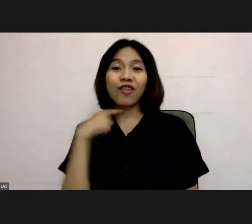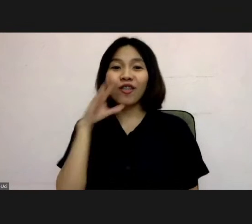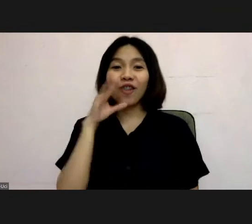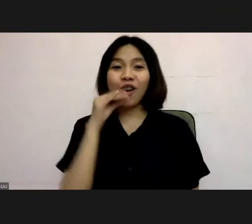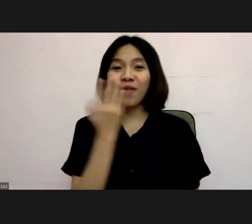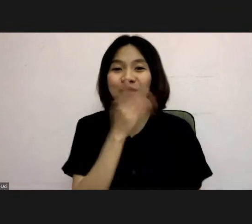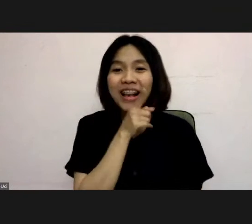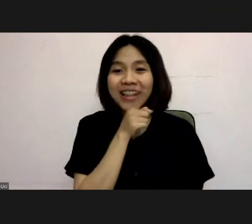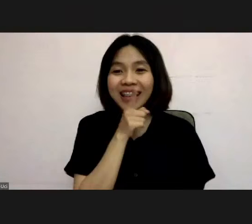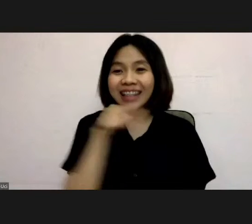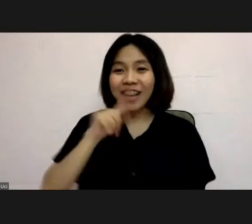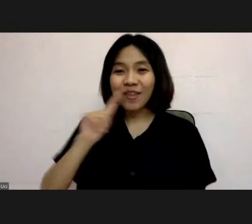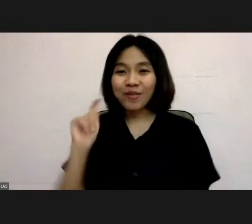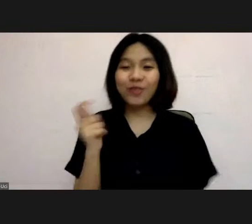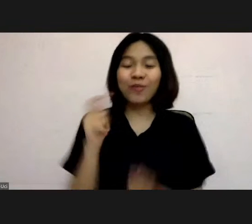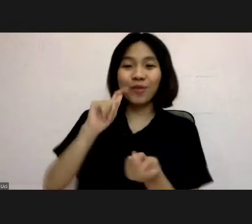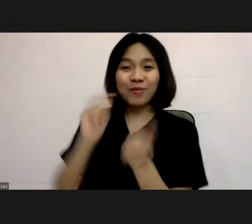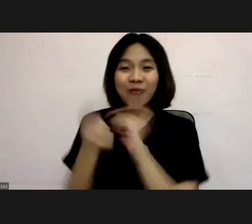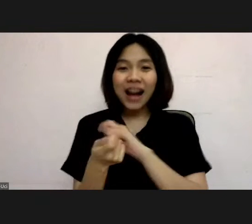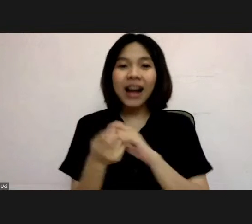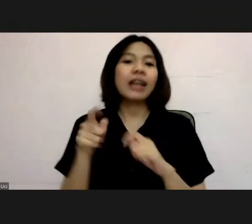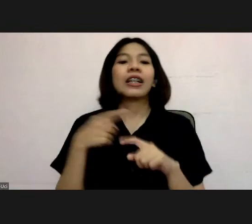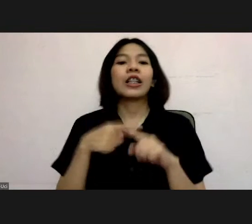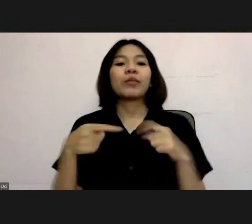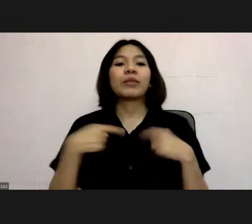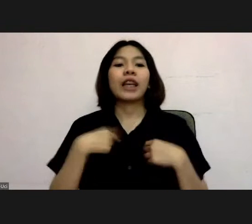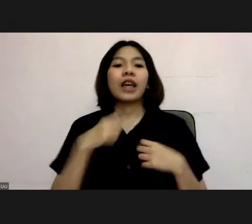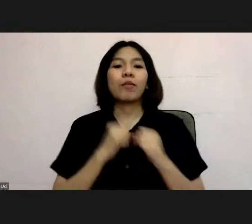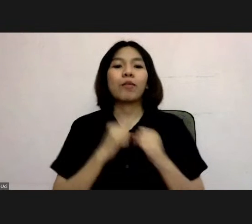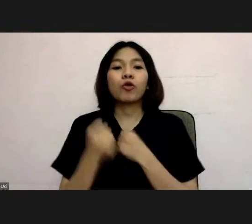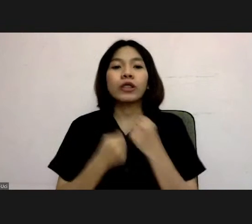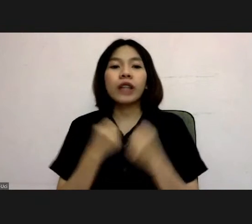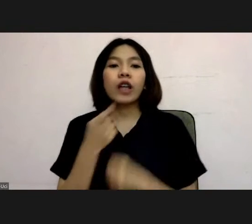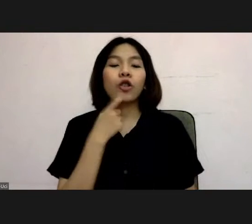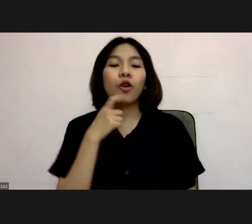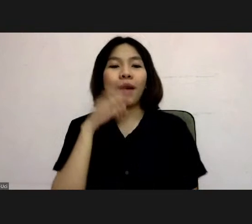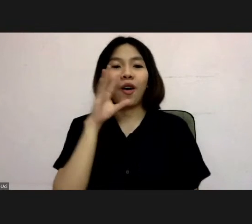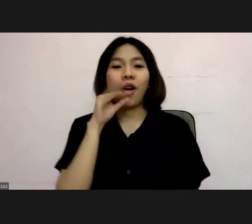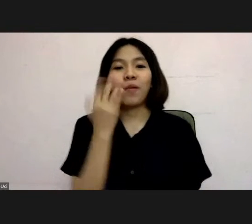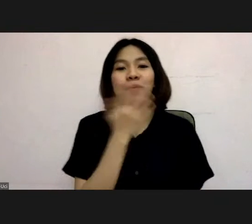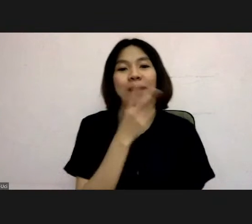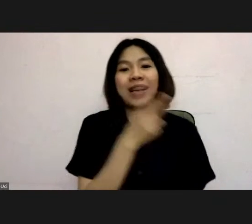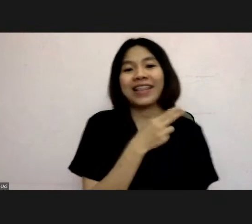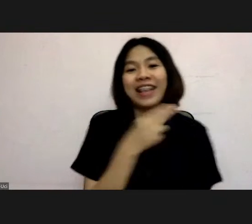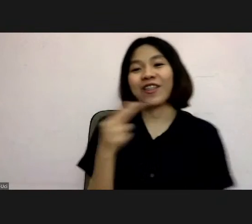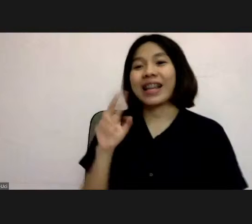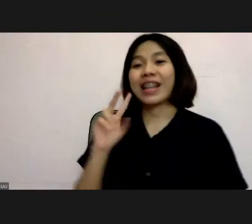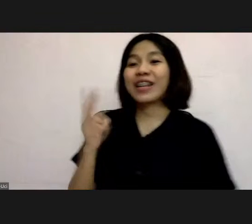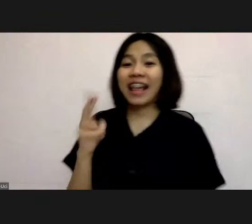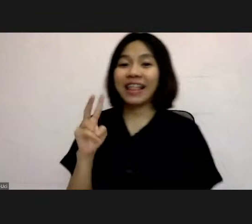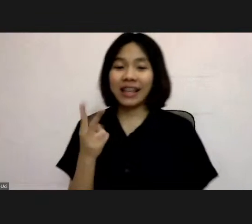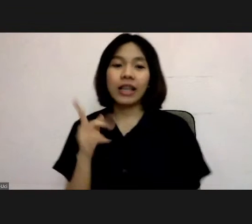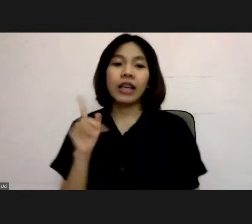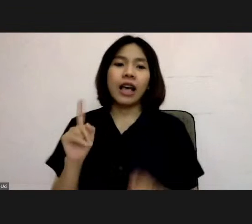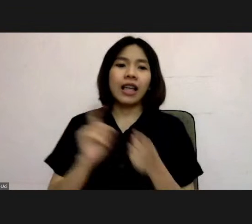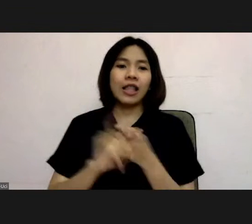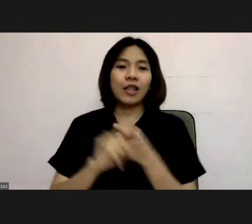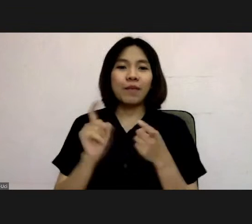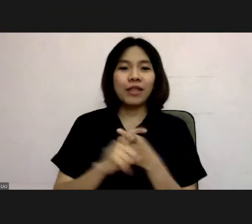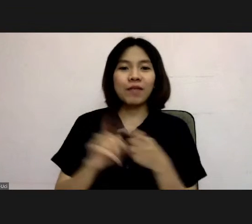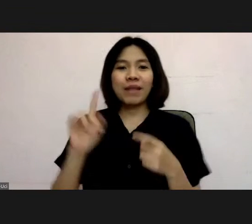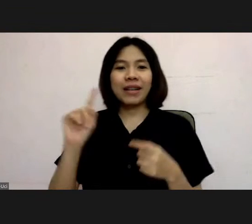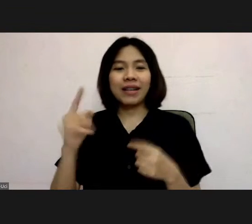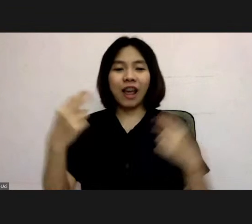Bahasa Indonesia right now because I think most of our audiences are Indonesians and probably will relate to